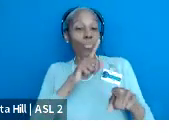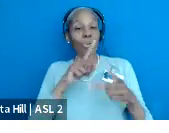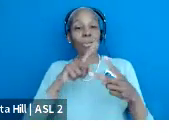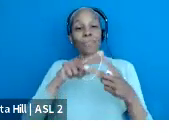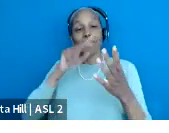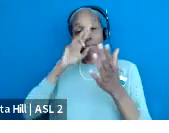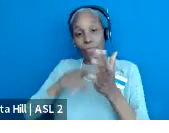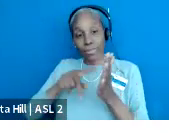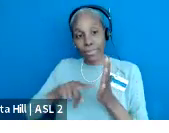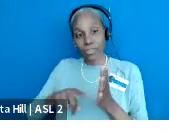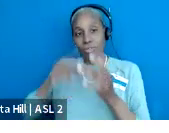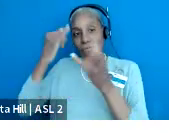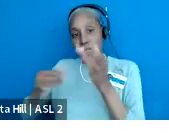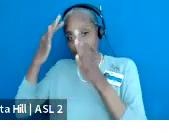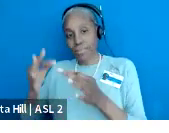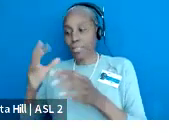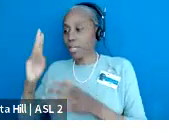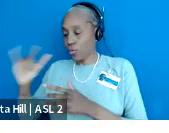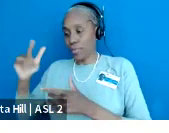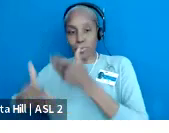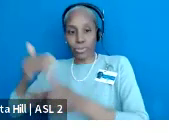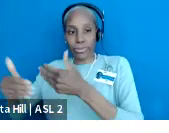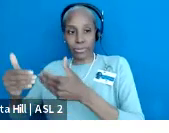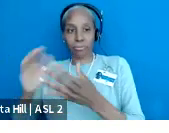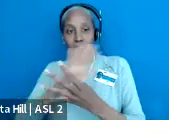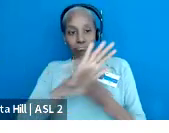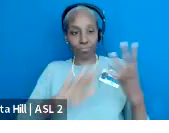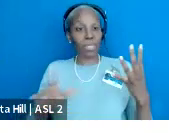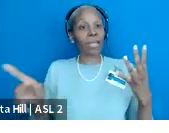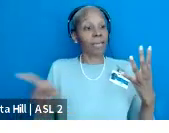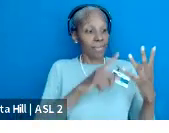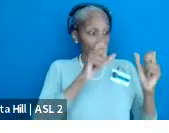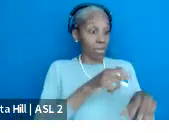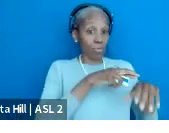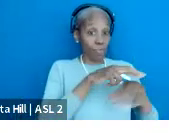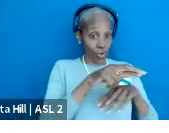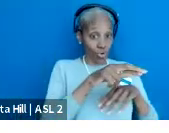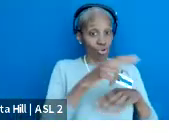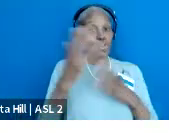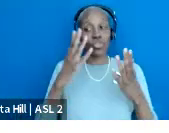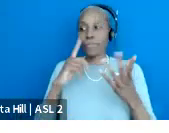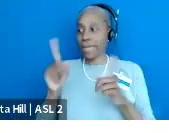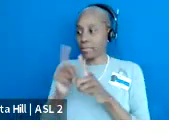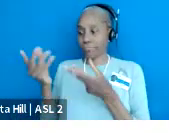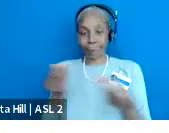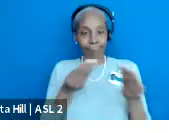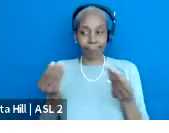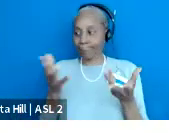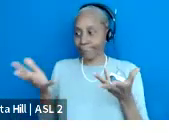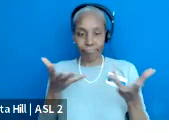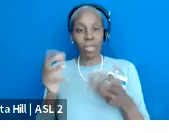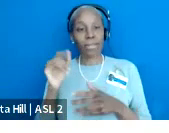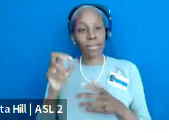investigation, final determination, and criminal processes. They have the ability to make referrals and serve as liaison, provide